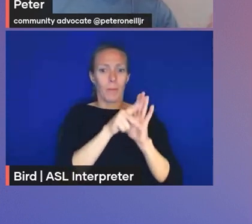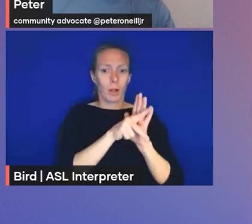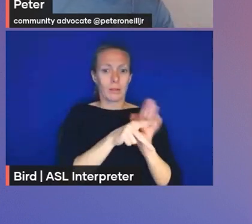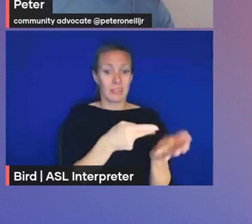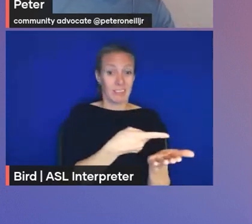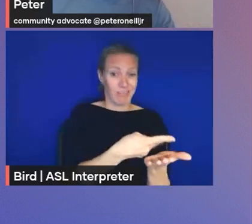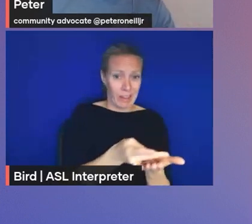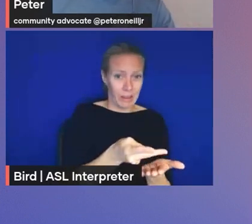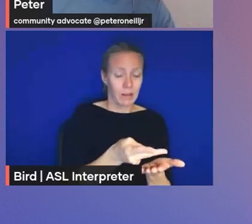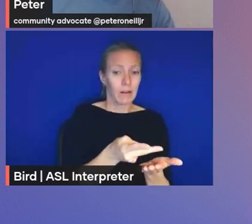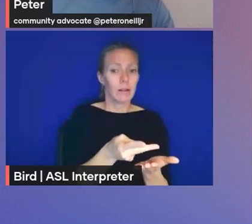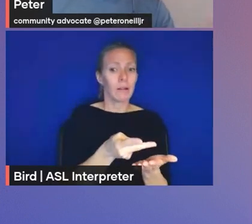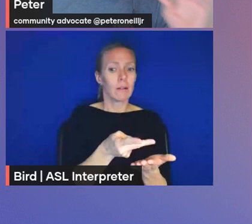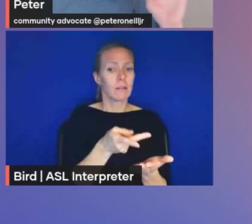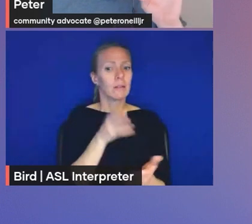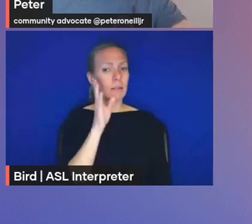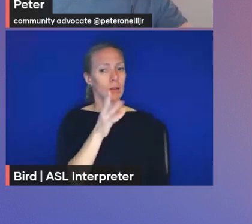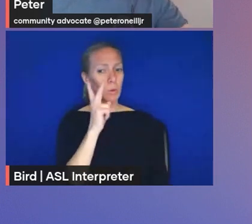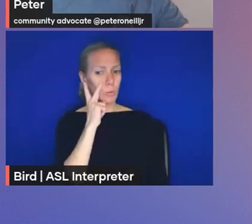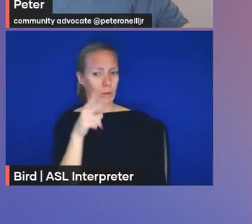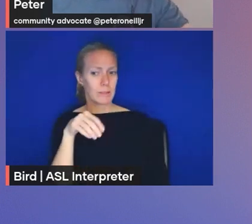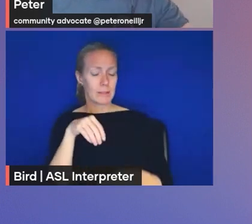you see in